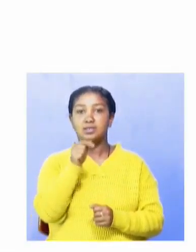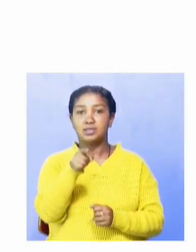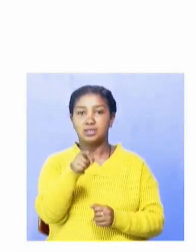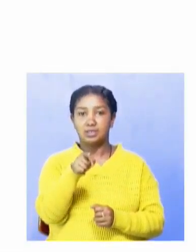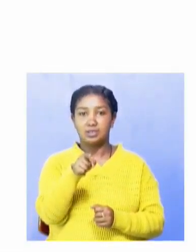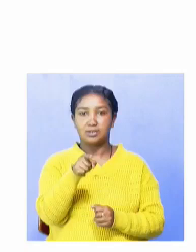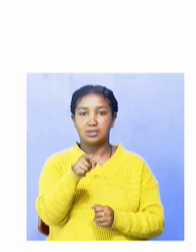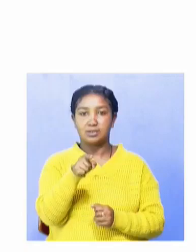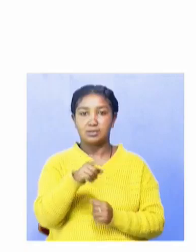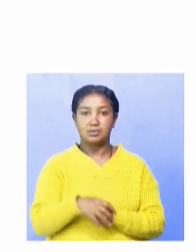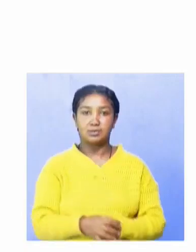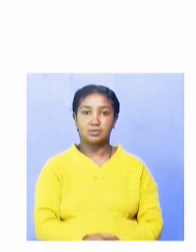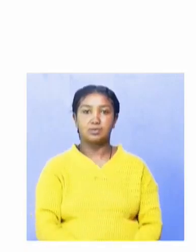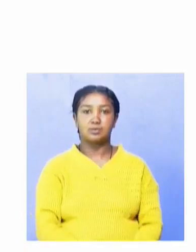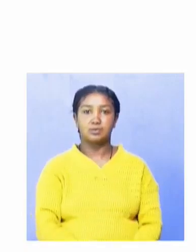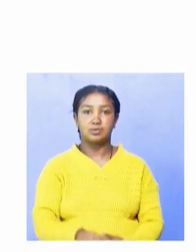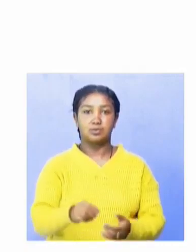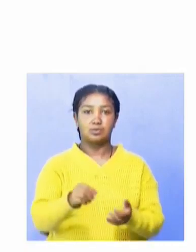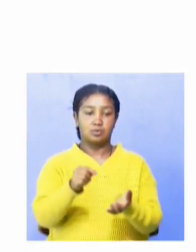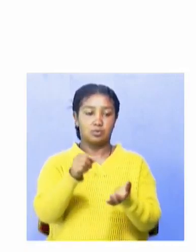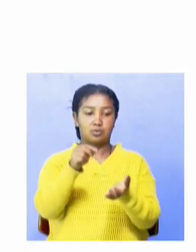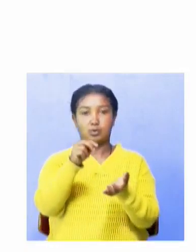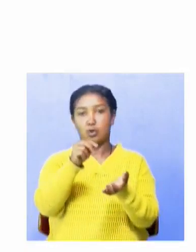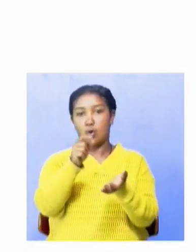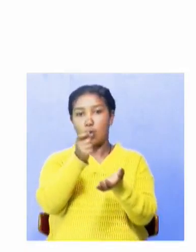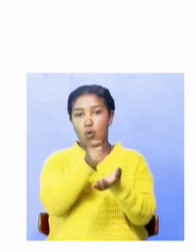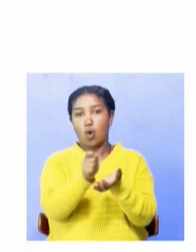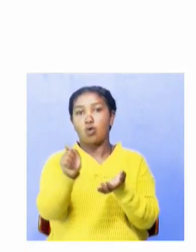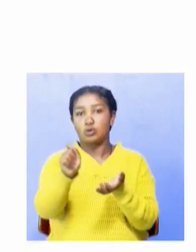She wrote